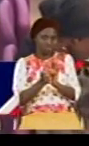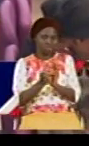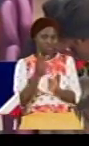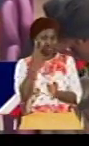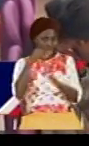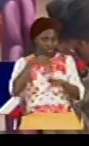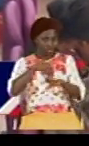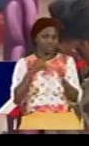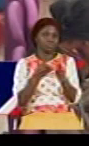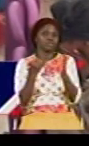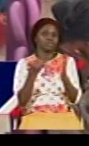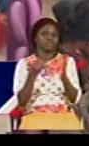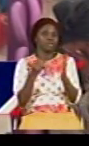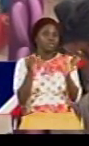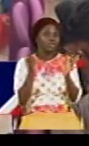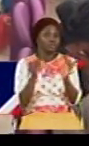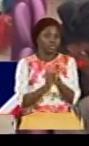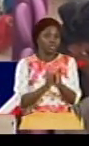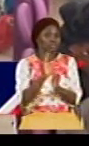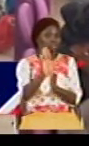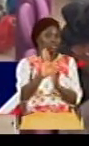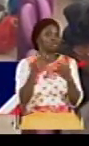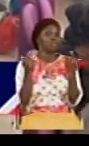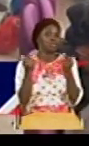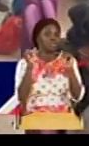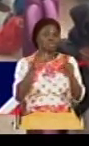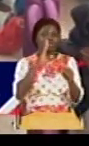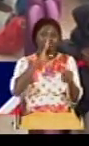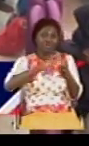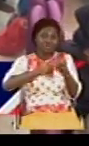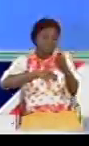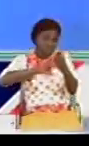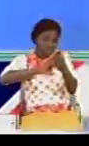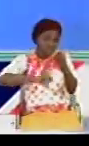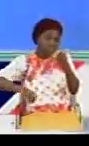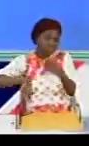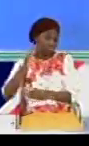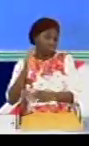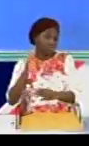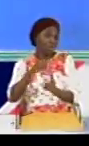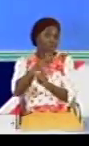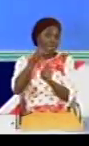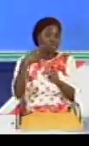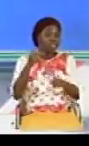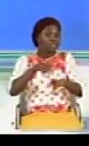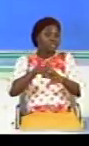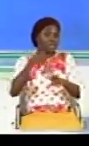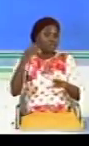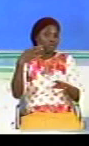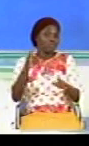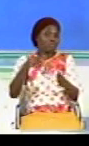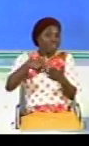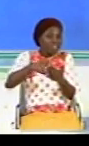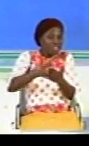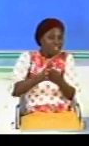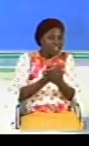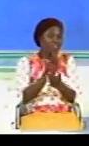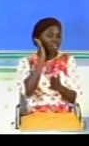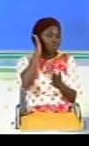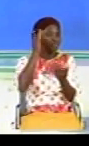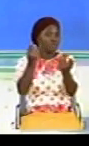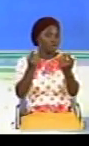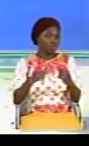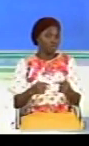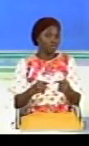sins may be blotted out when the times of refreshing shall come